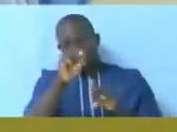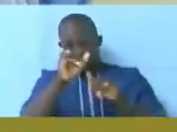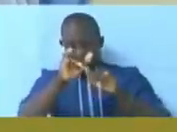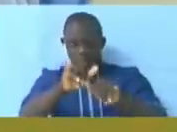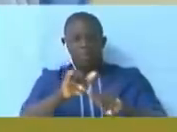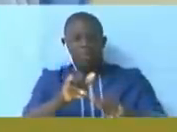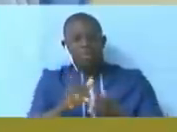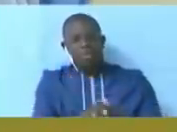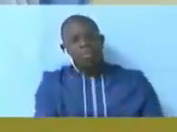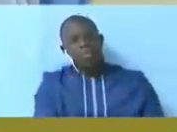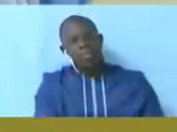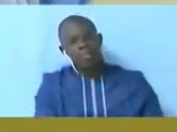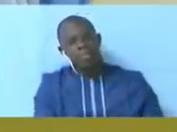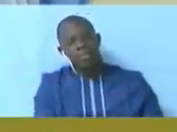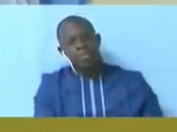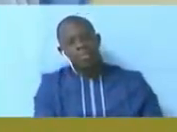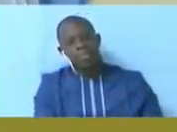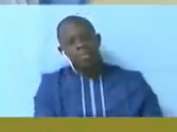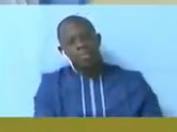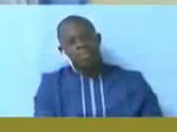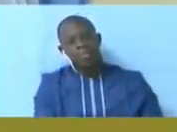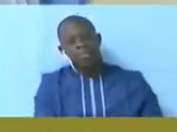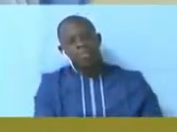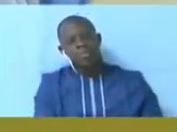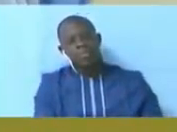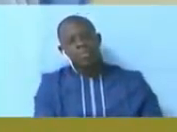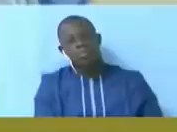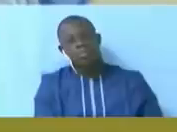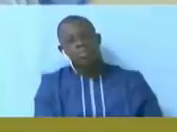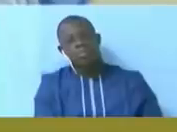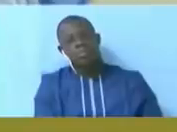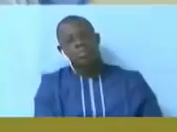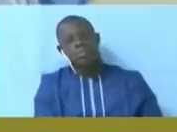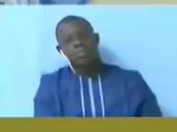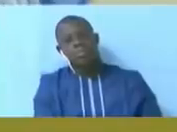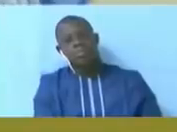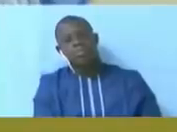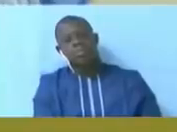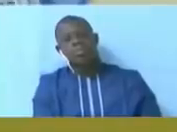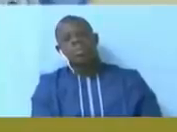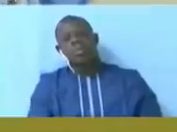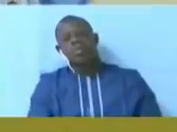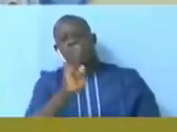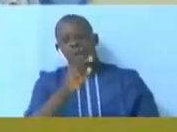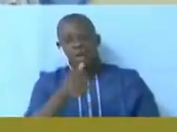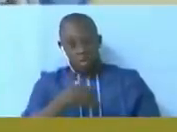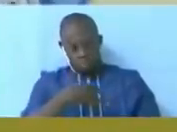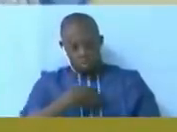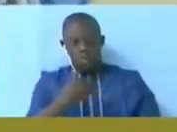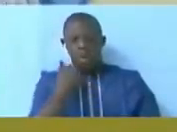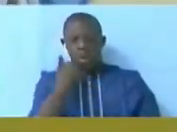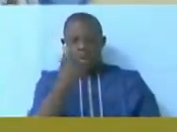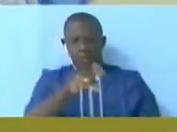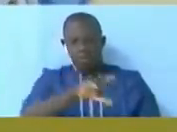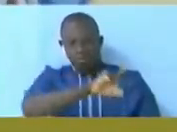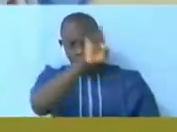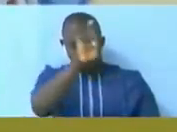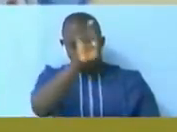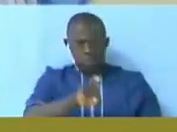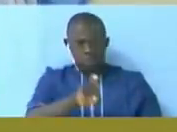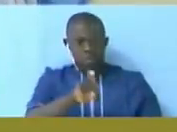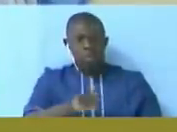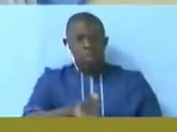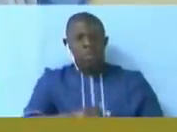the reason why you didn't go away. Mon lima lay laj rek moy nak mos nga am bis bi nga xamantene kérok mom tit nga